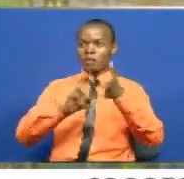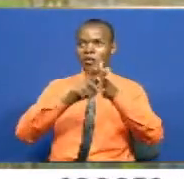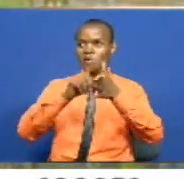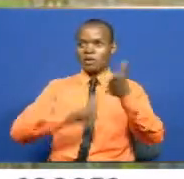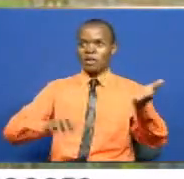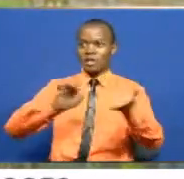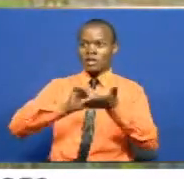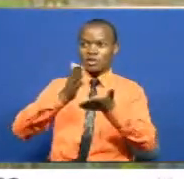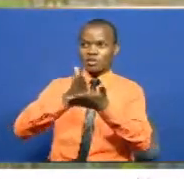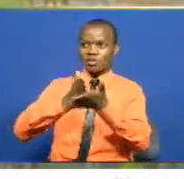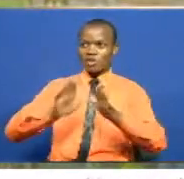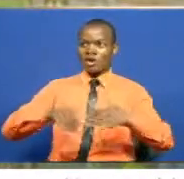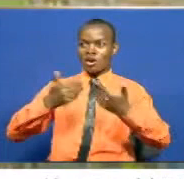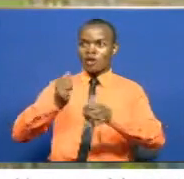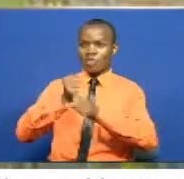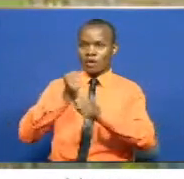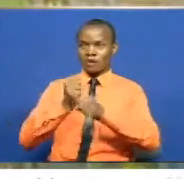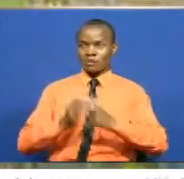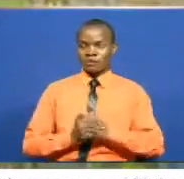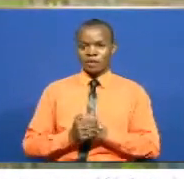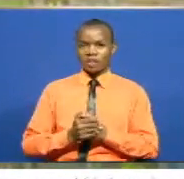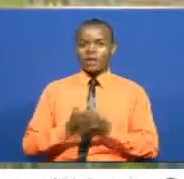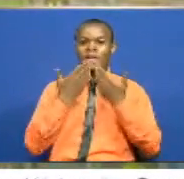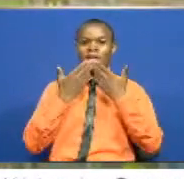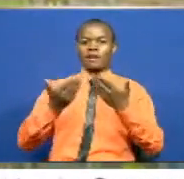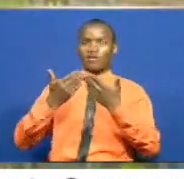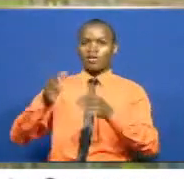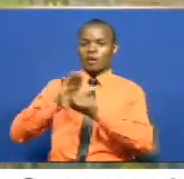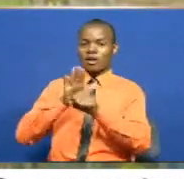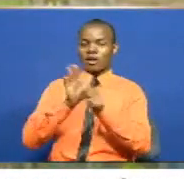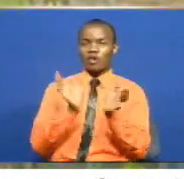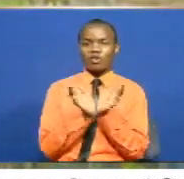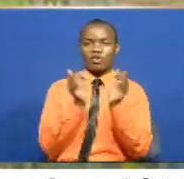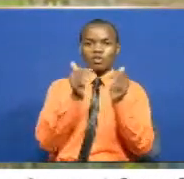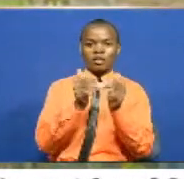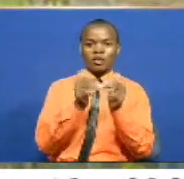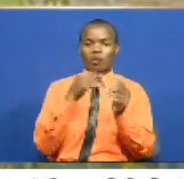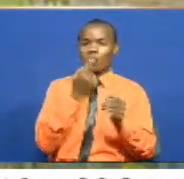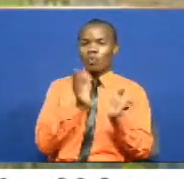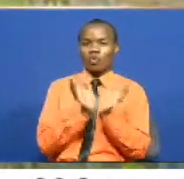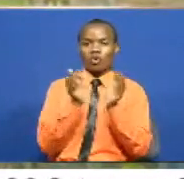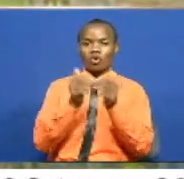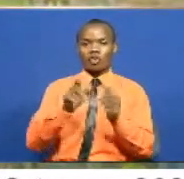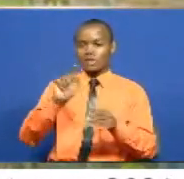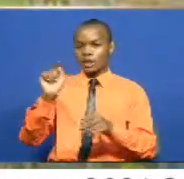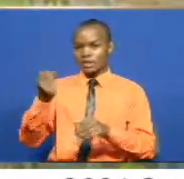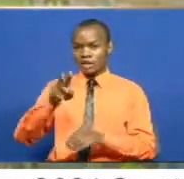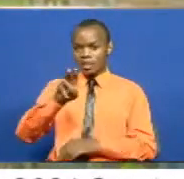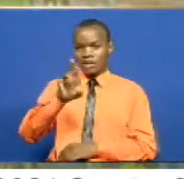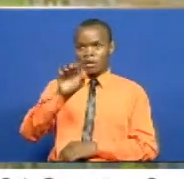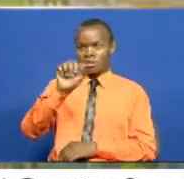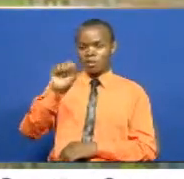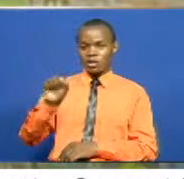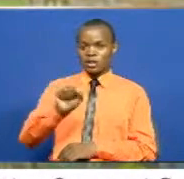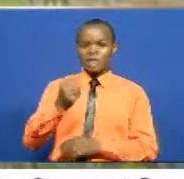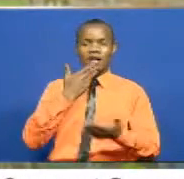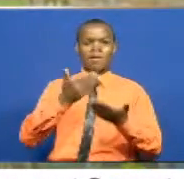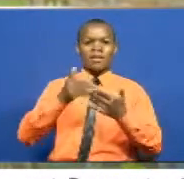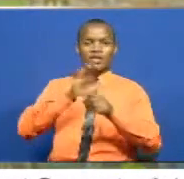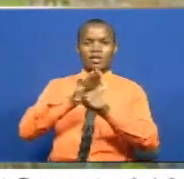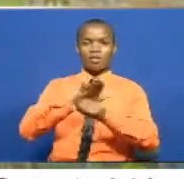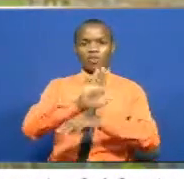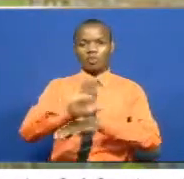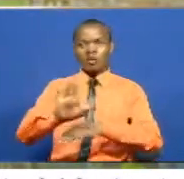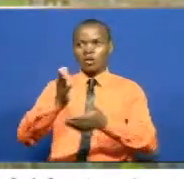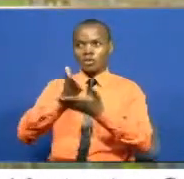the kind of passion that he has got for it. Gentlemen, thank you very much. Coach Sadat Gaya, he's the head coach of the Kenya Morans. Thank you for your time this morning. I know you guys have